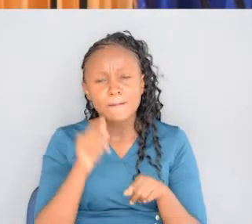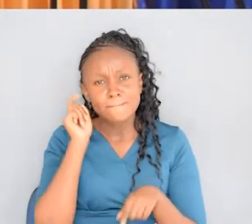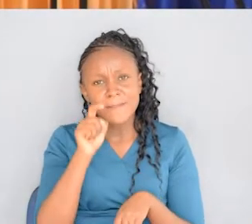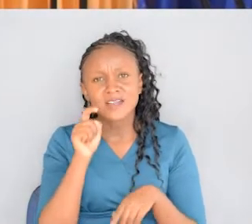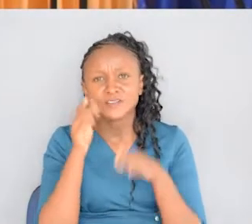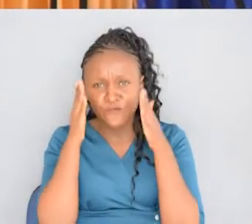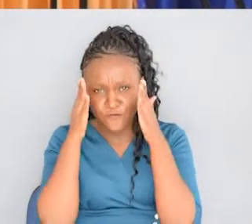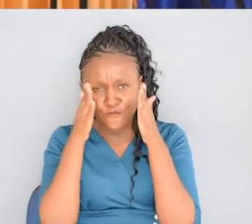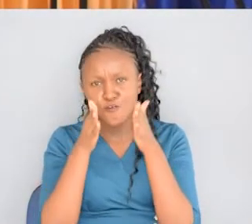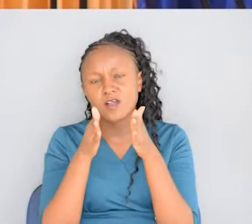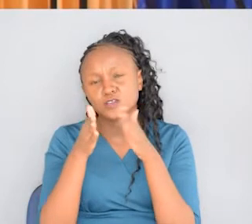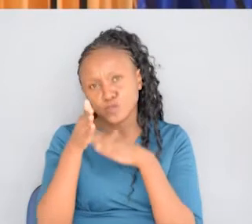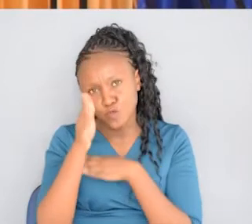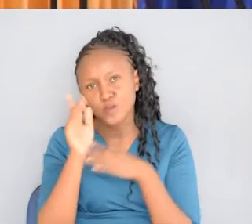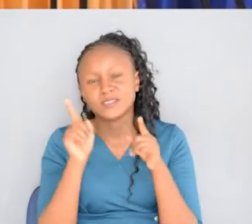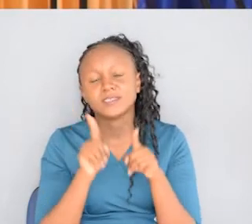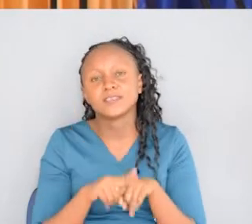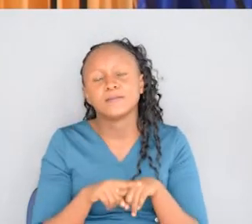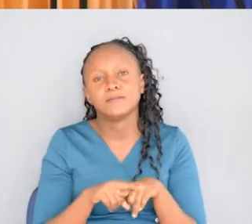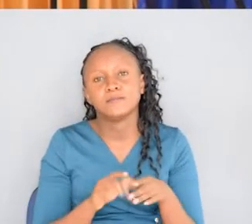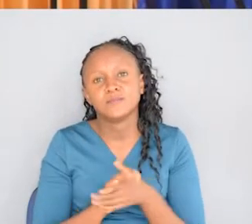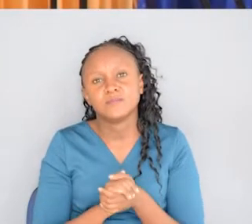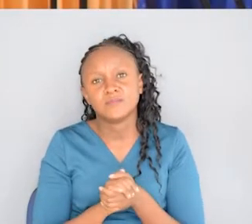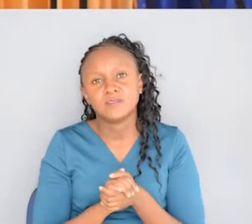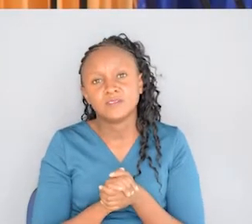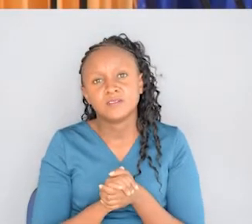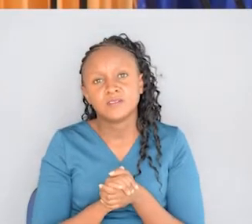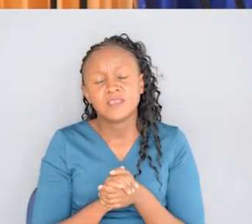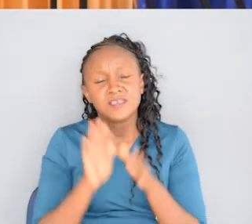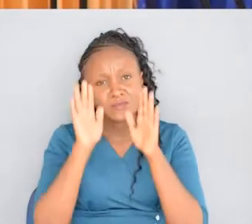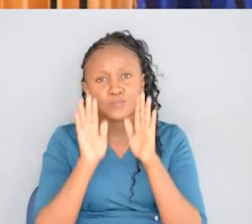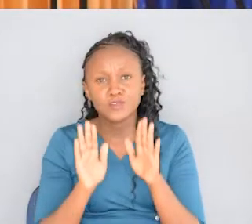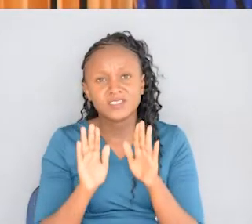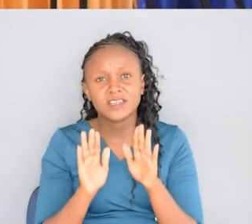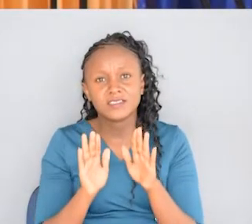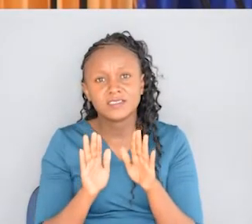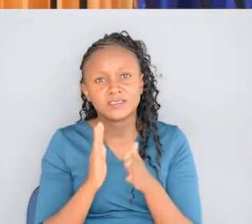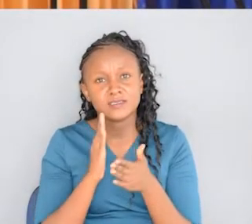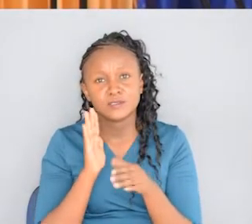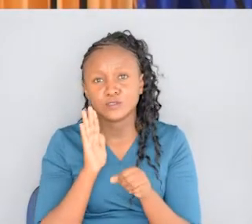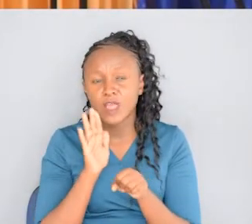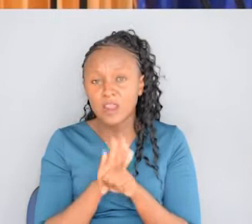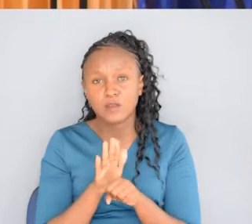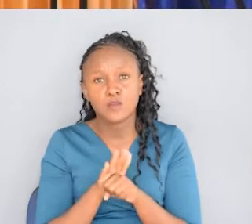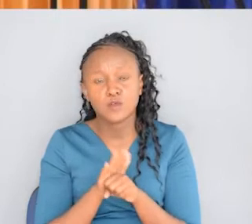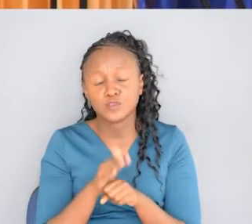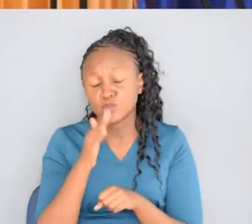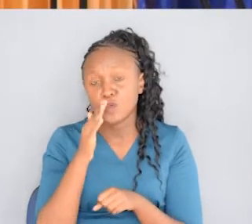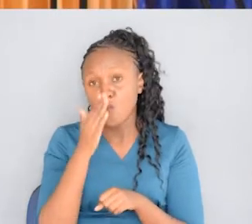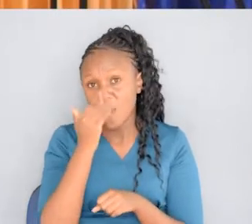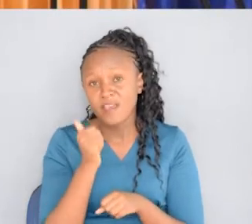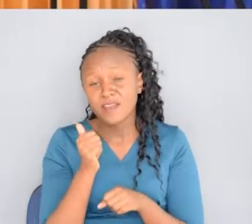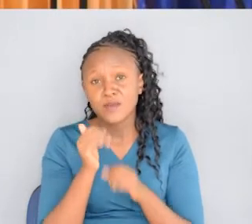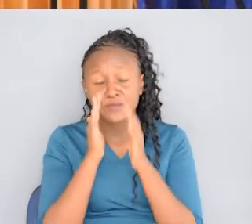prayer. And it's important because prayer becomes a burden when it